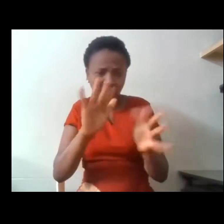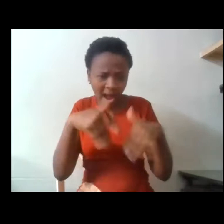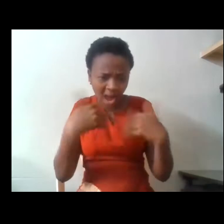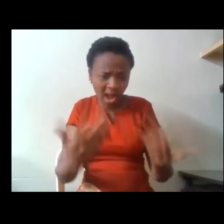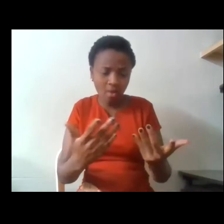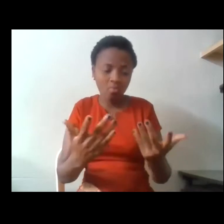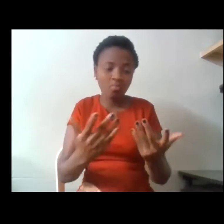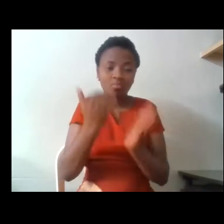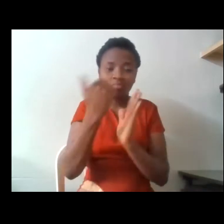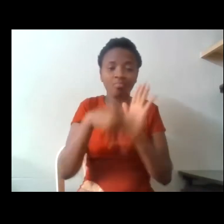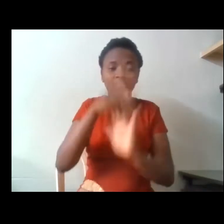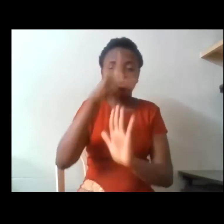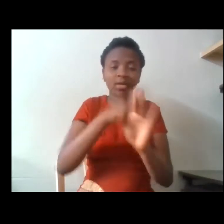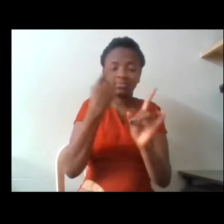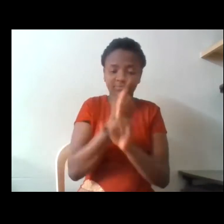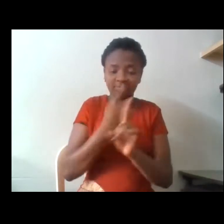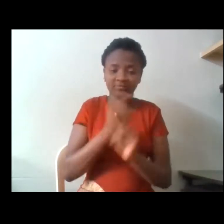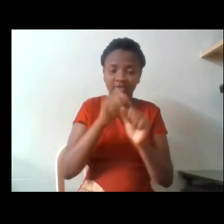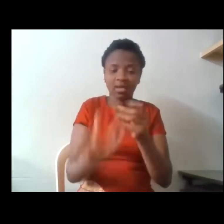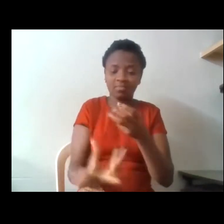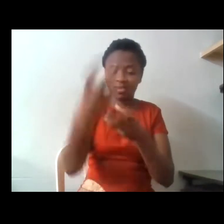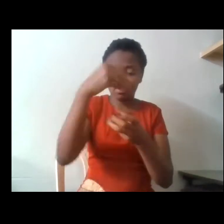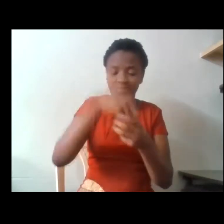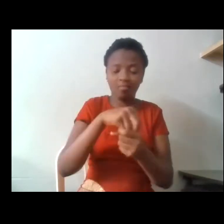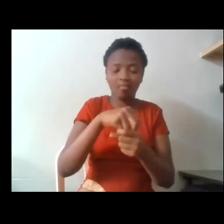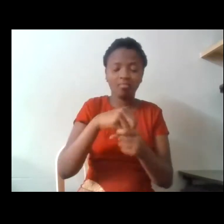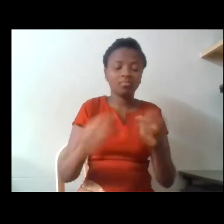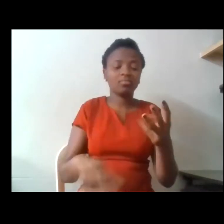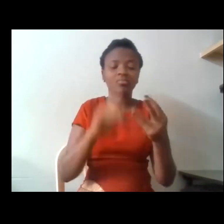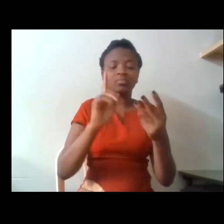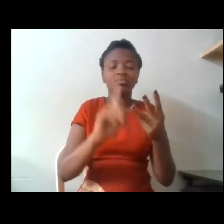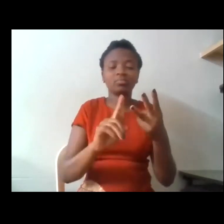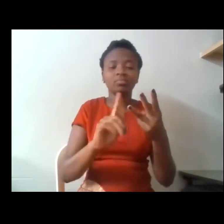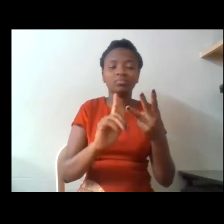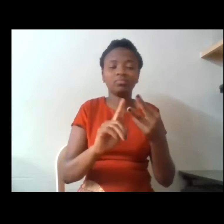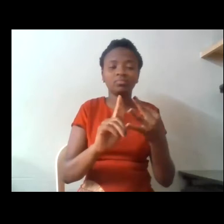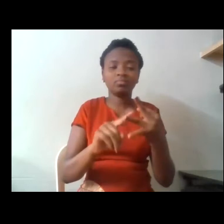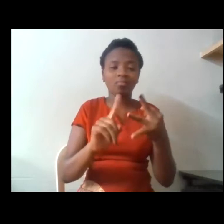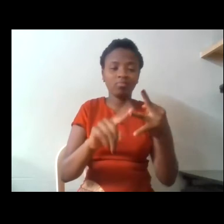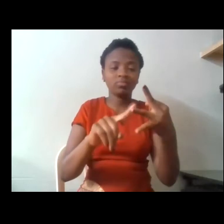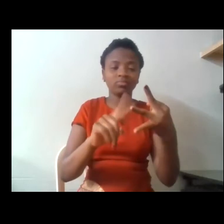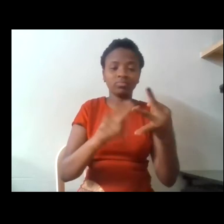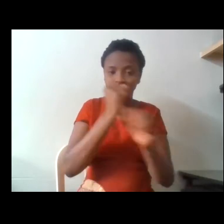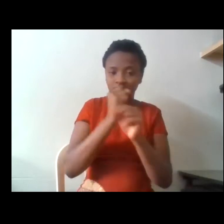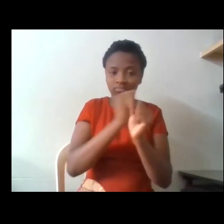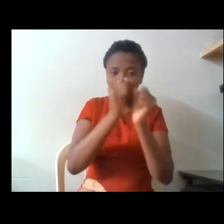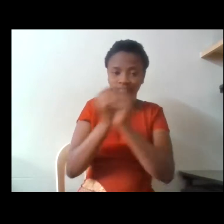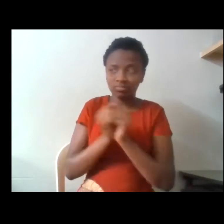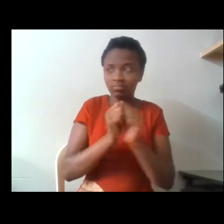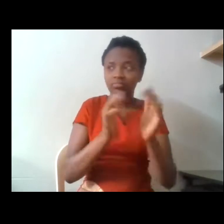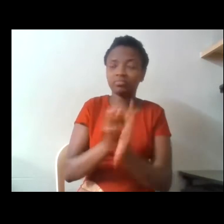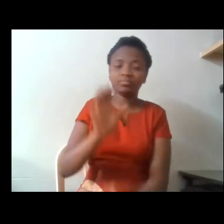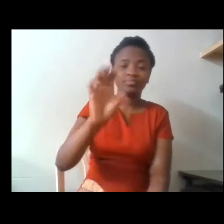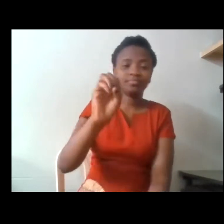were involved with. The second lesson was to actively engage with OPDs in emergency